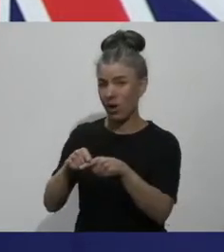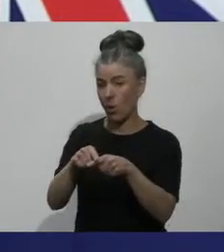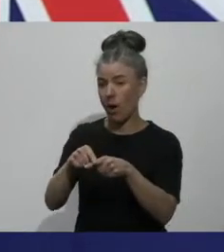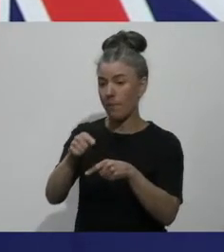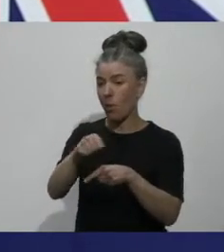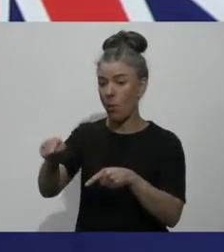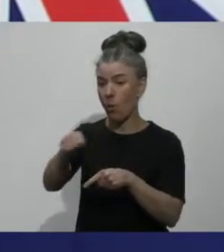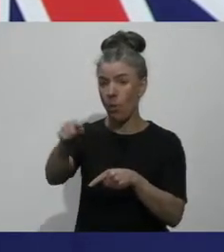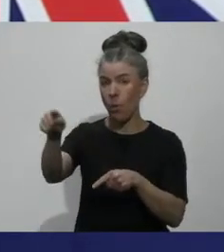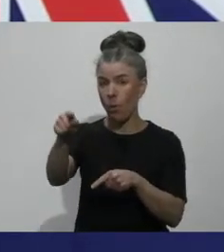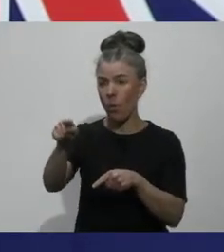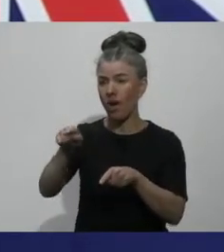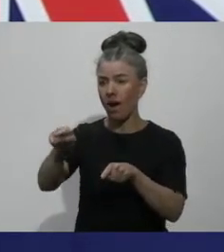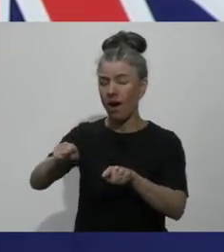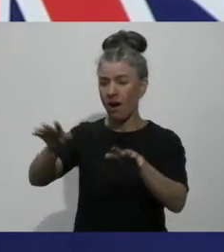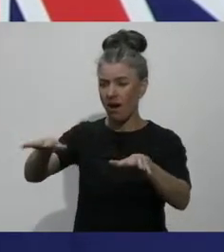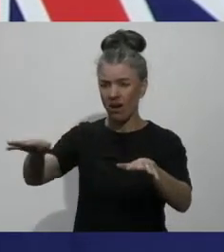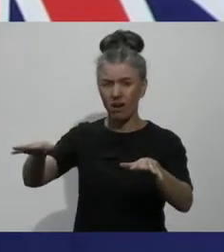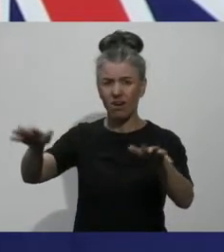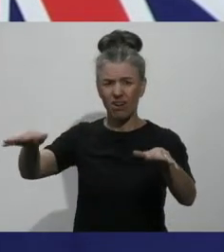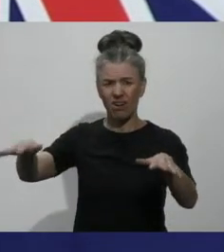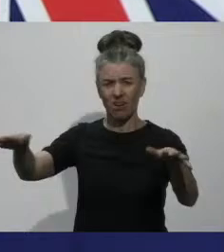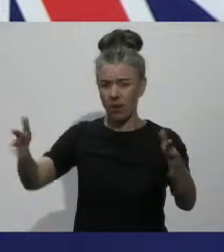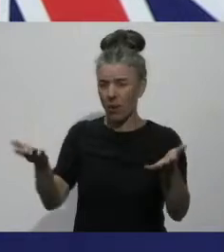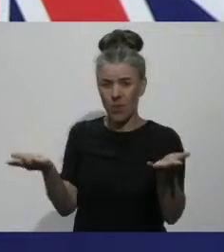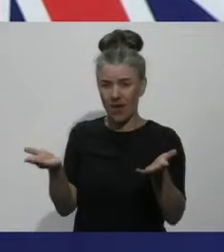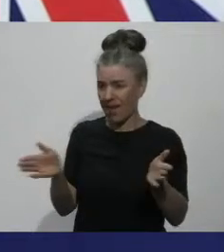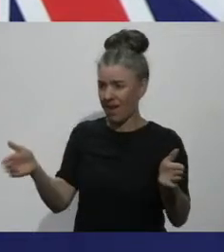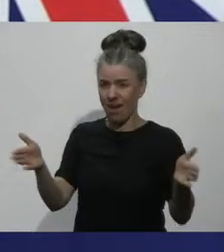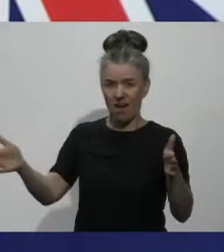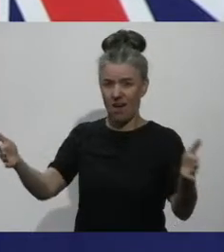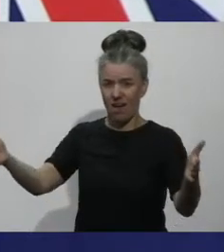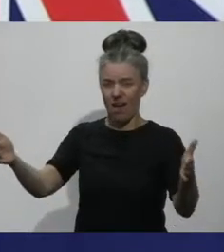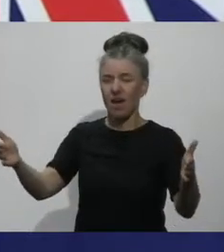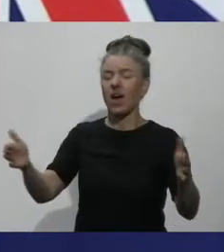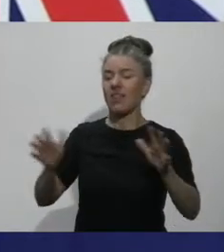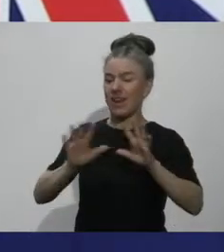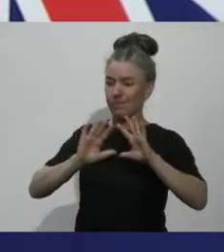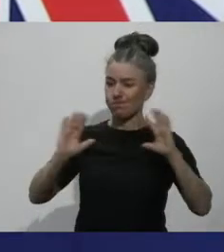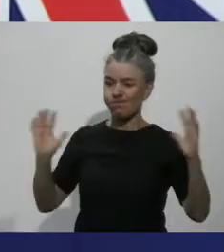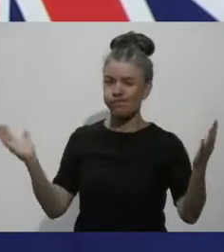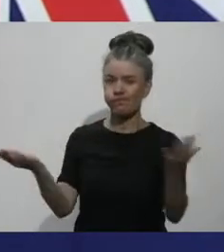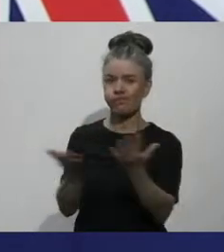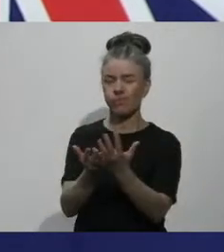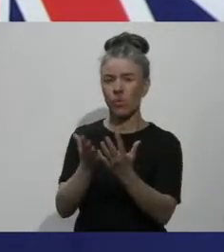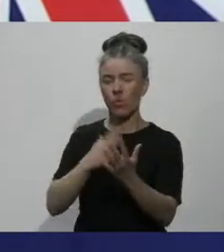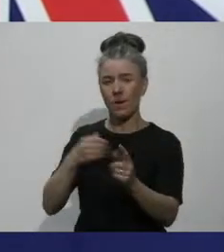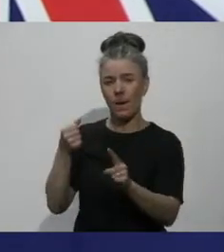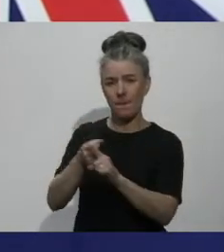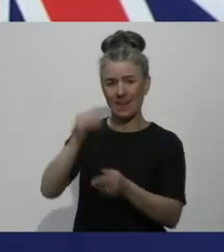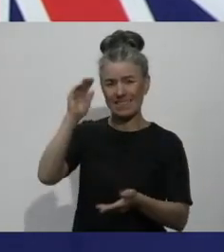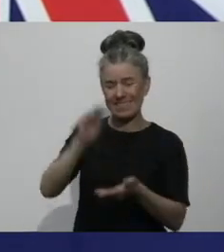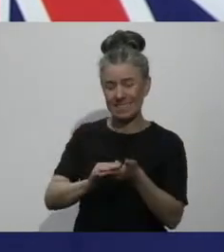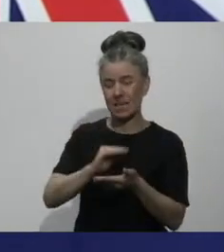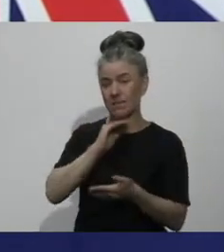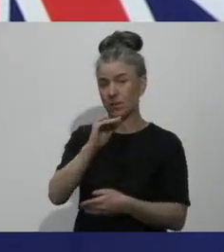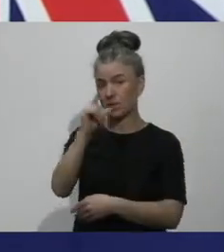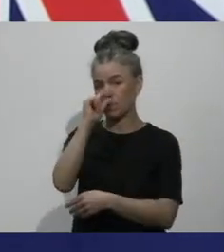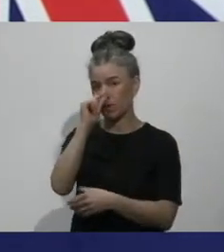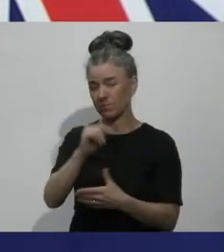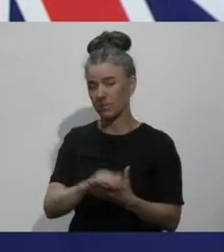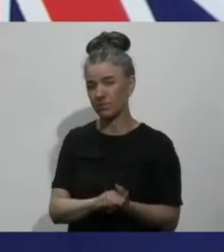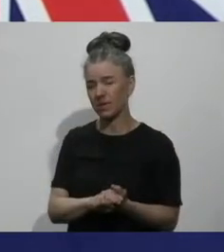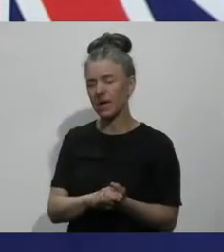this cluster and reduce down its potential impact as much as possible. We were very keen to allow ourselves the time